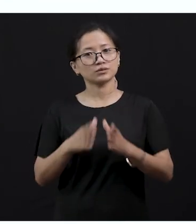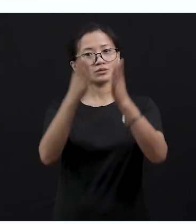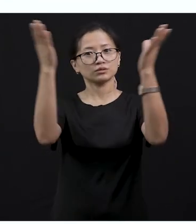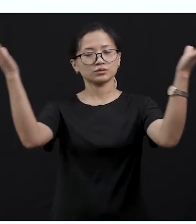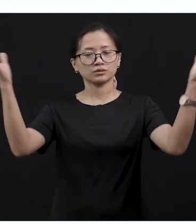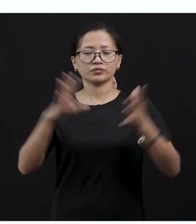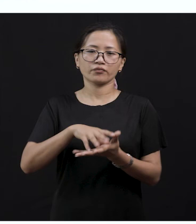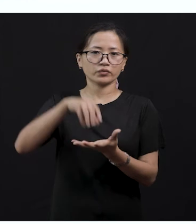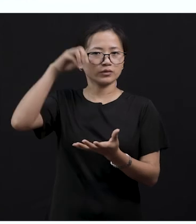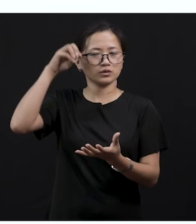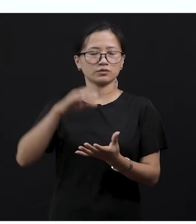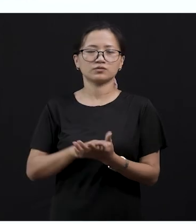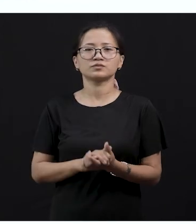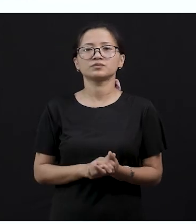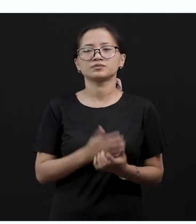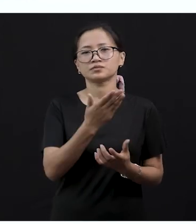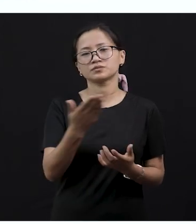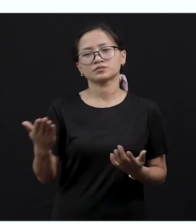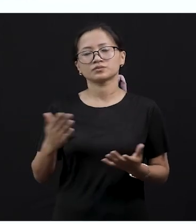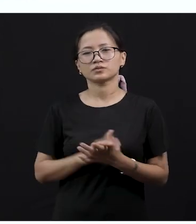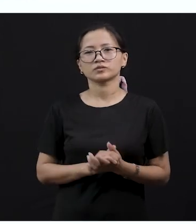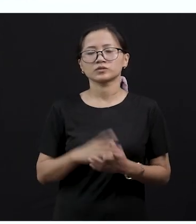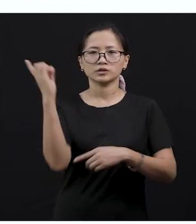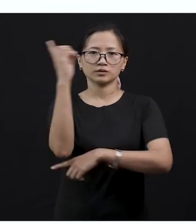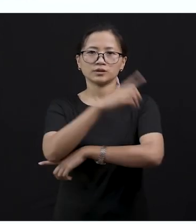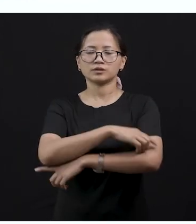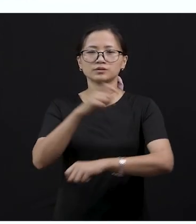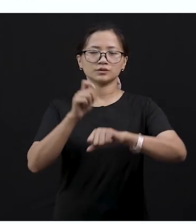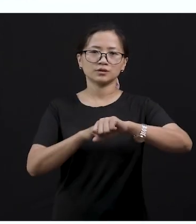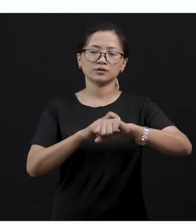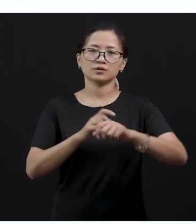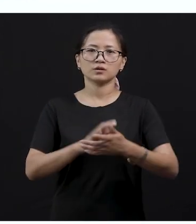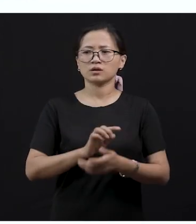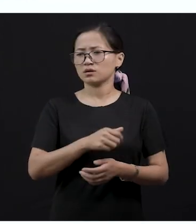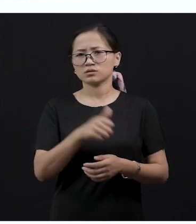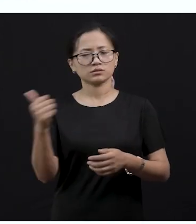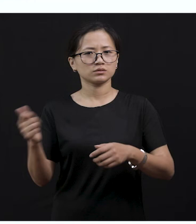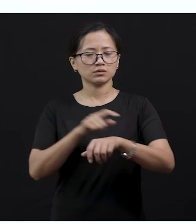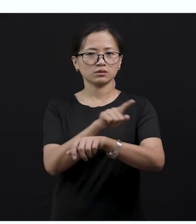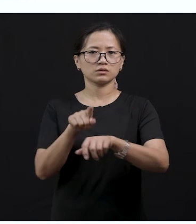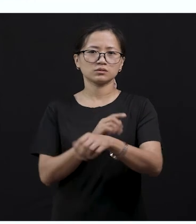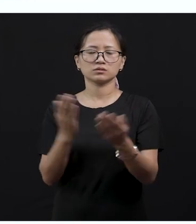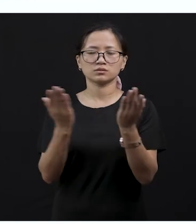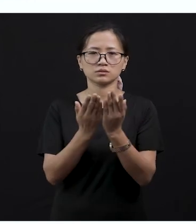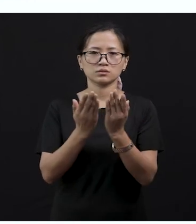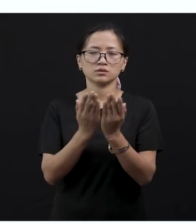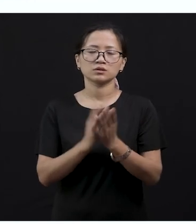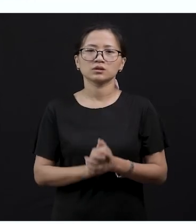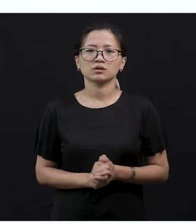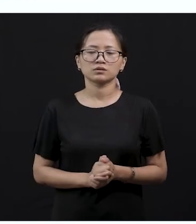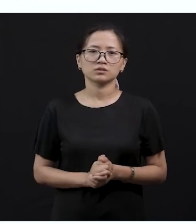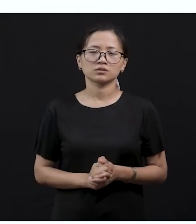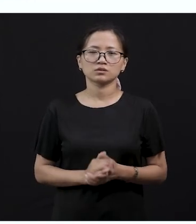used to learn from him. And in the daytime, in other hours, he used to study or